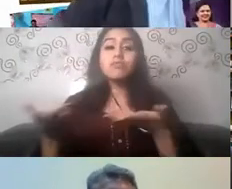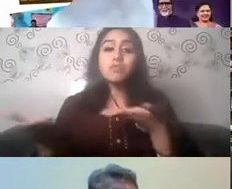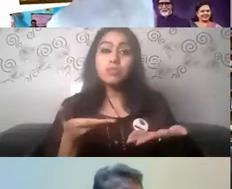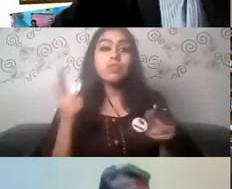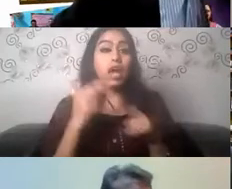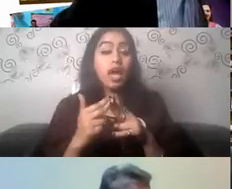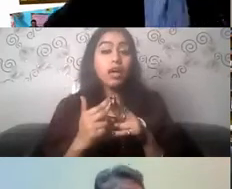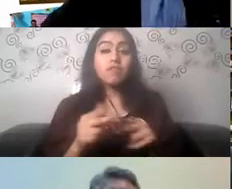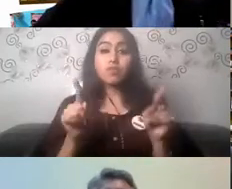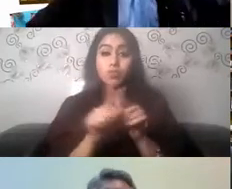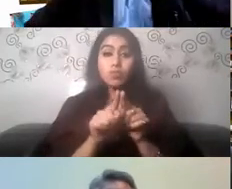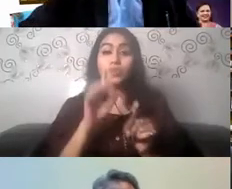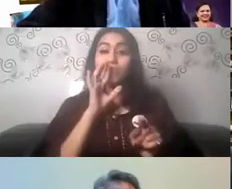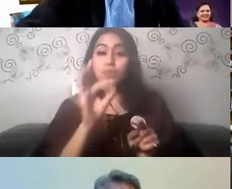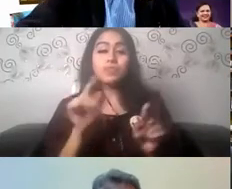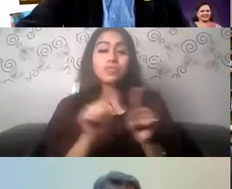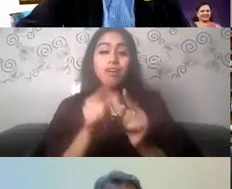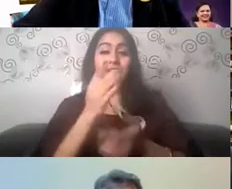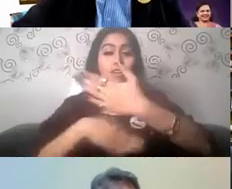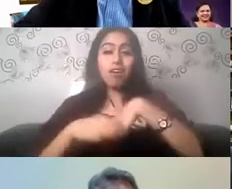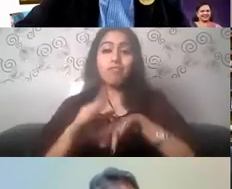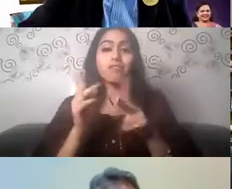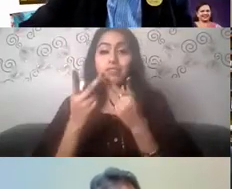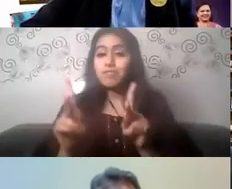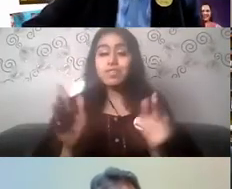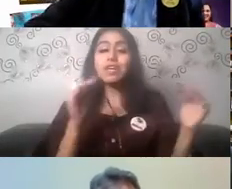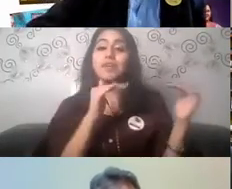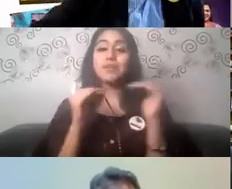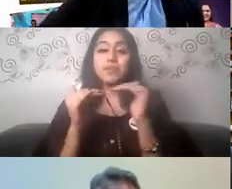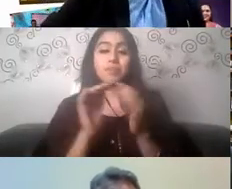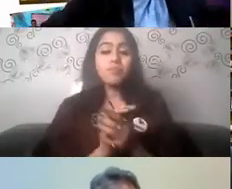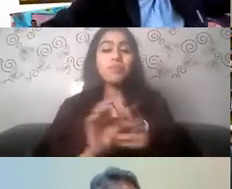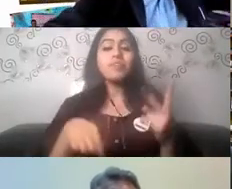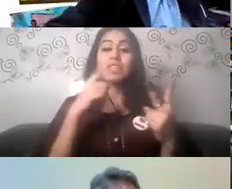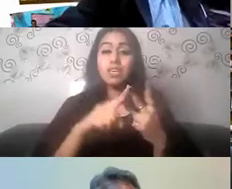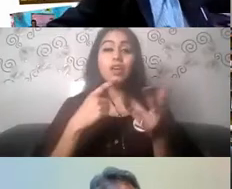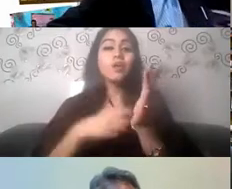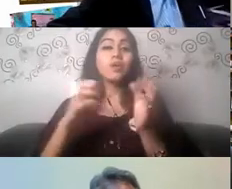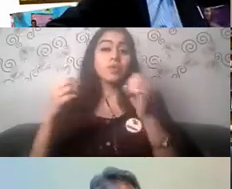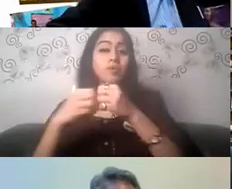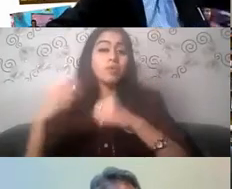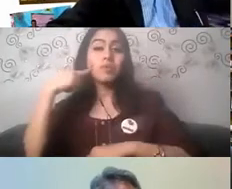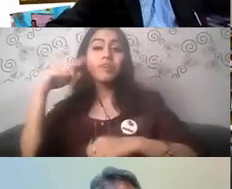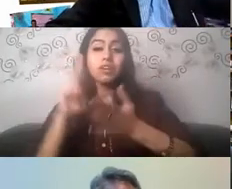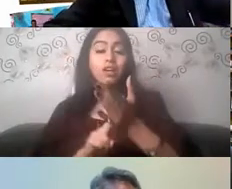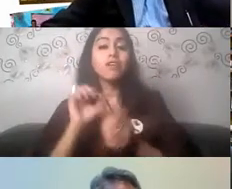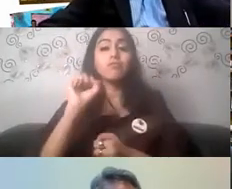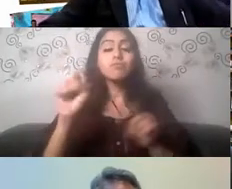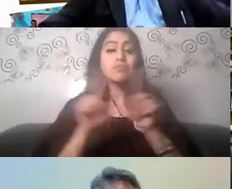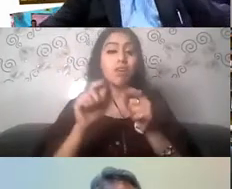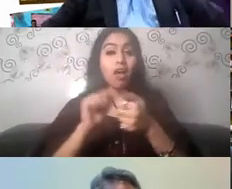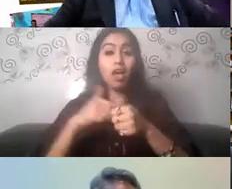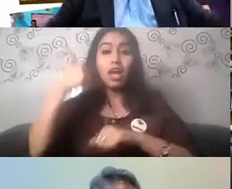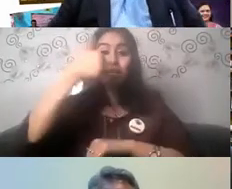real difference to disabled people's lives. Next, we have Robin Christopherson, who is head of digital